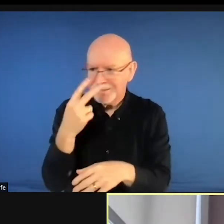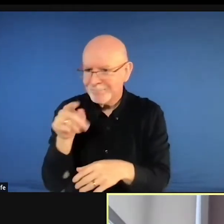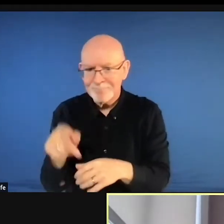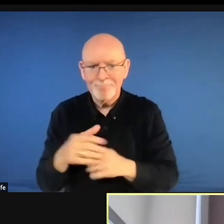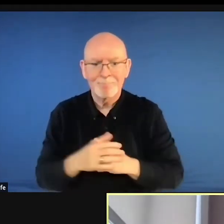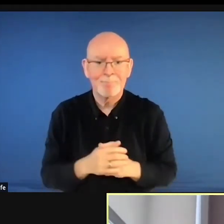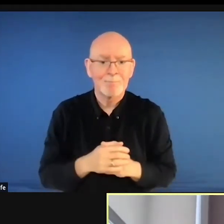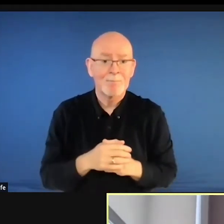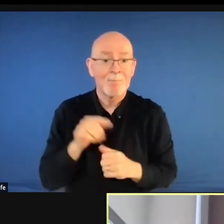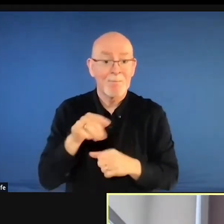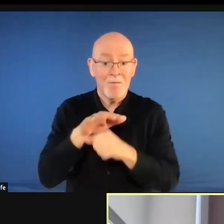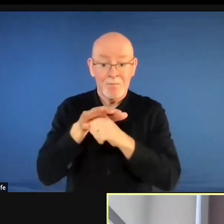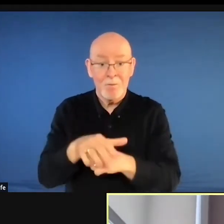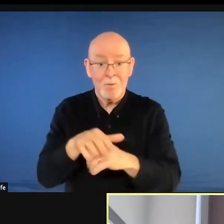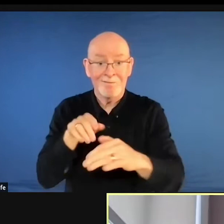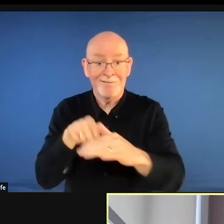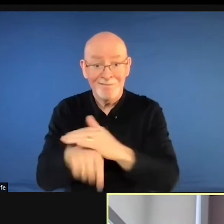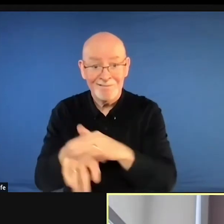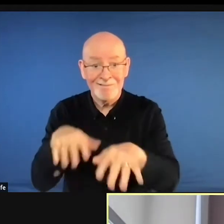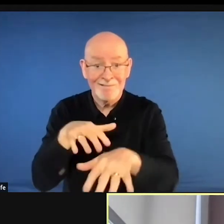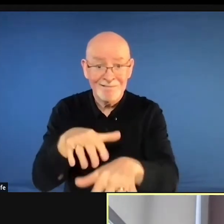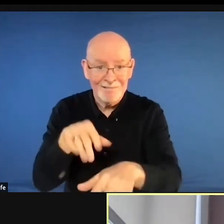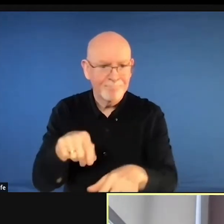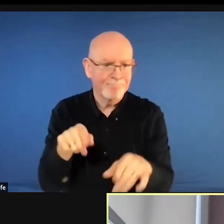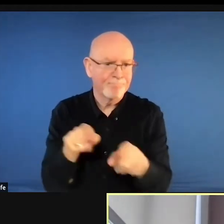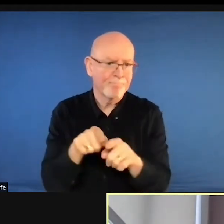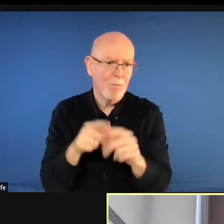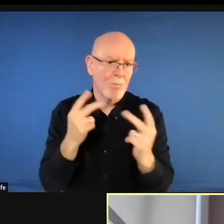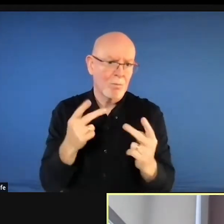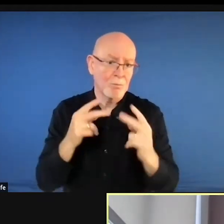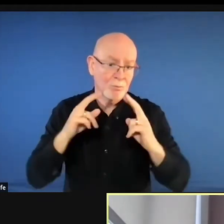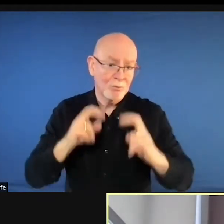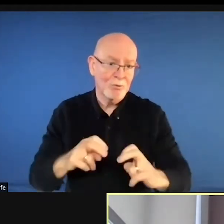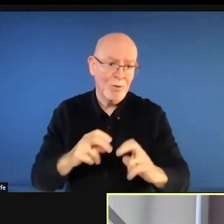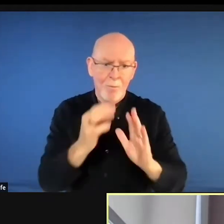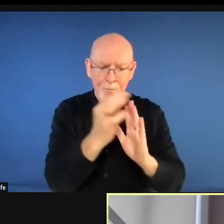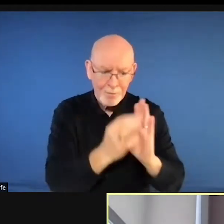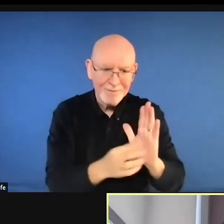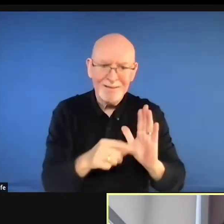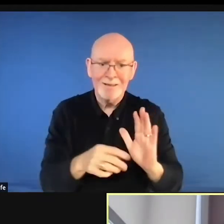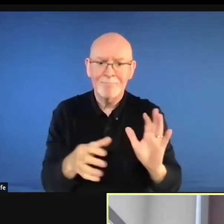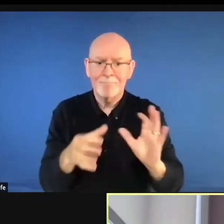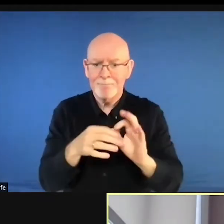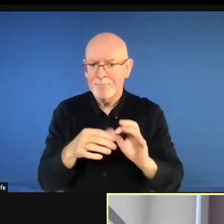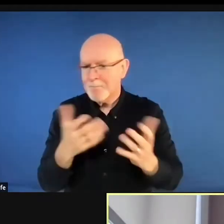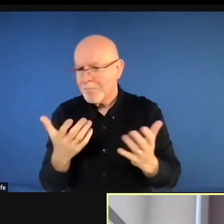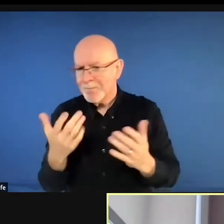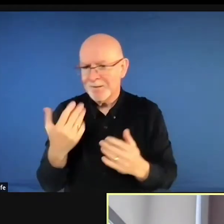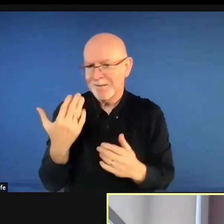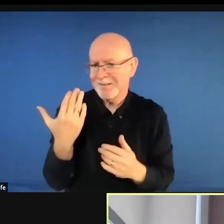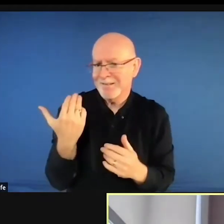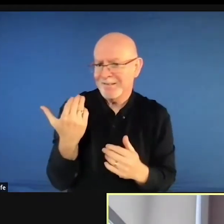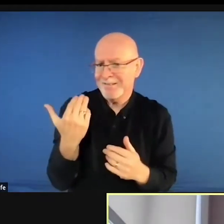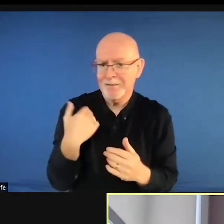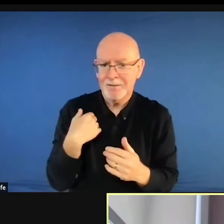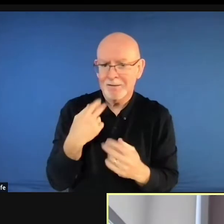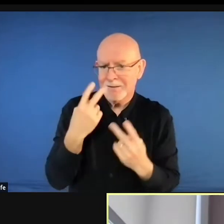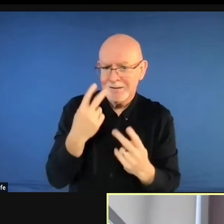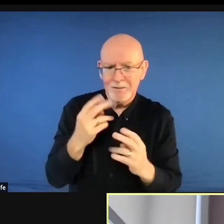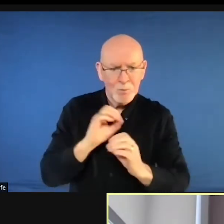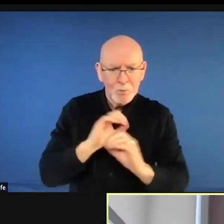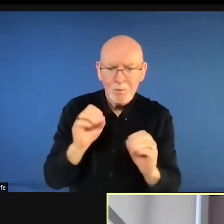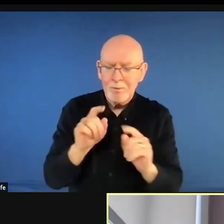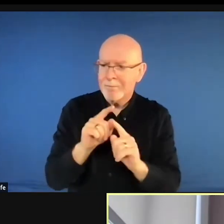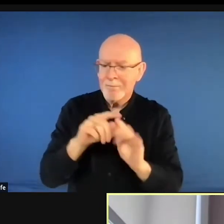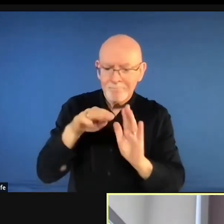specific ethical guidelines for research with displaced people. So to answer your question, yes, the need to fill this